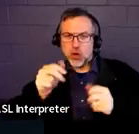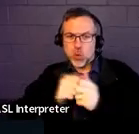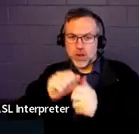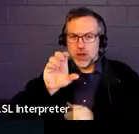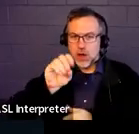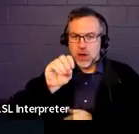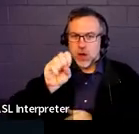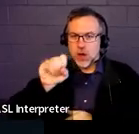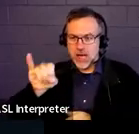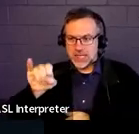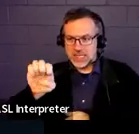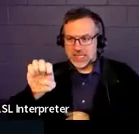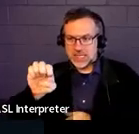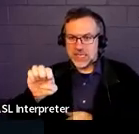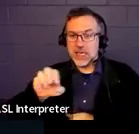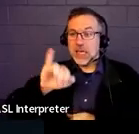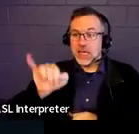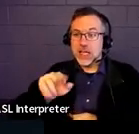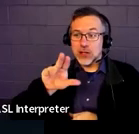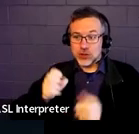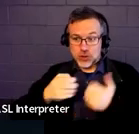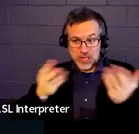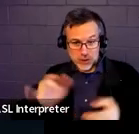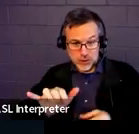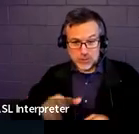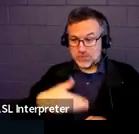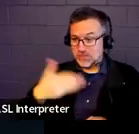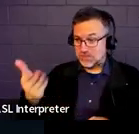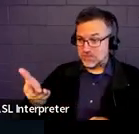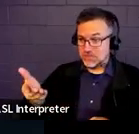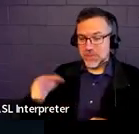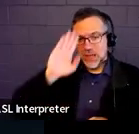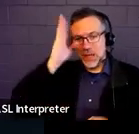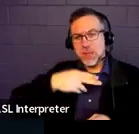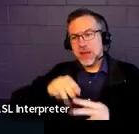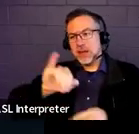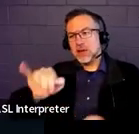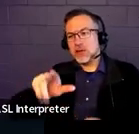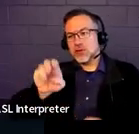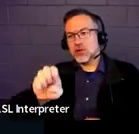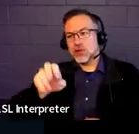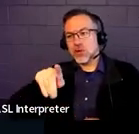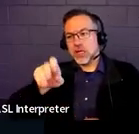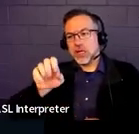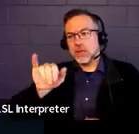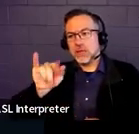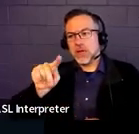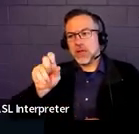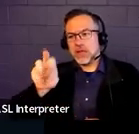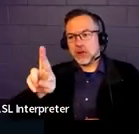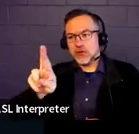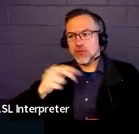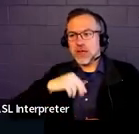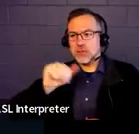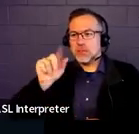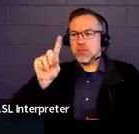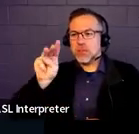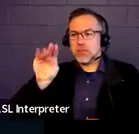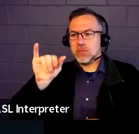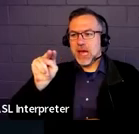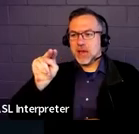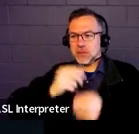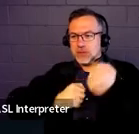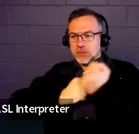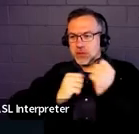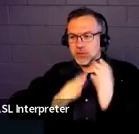is Julie. Hi, I'm Julie Pelletier. I am admin support for the monitoring team. Welcome, everybody.